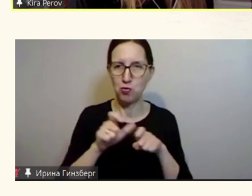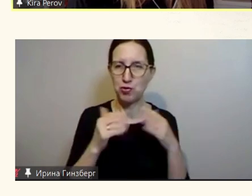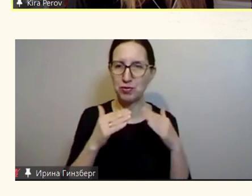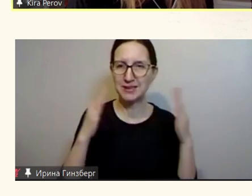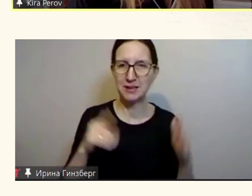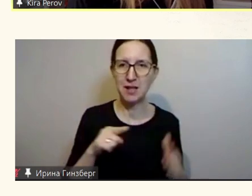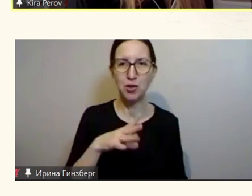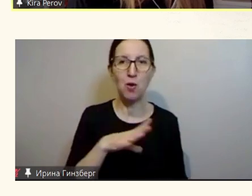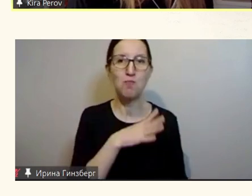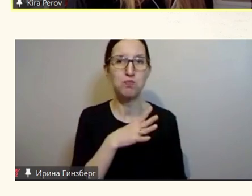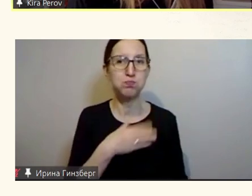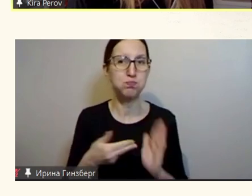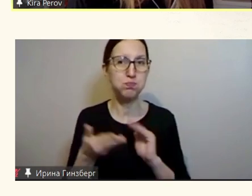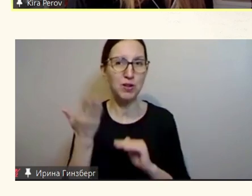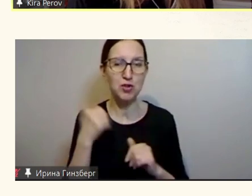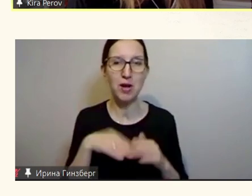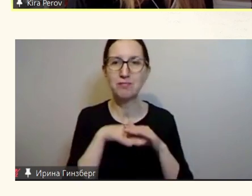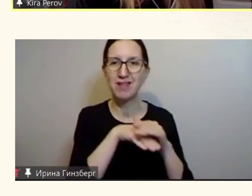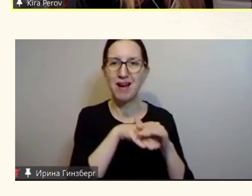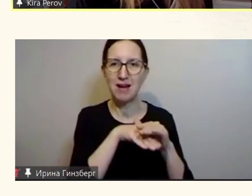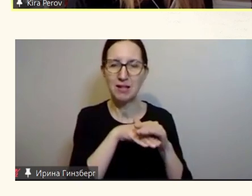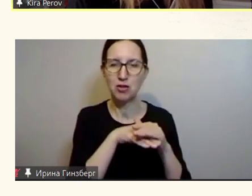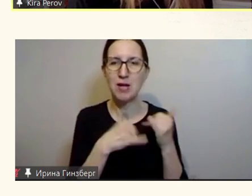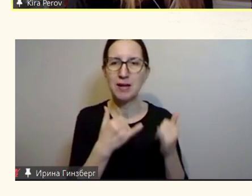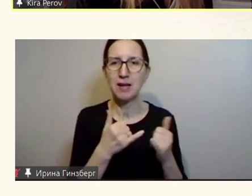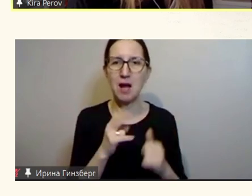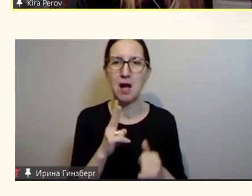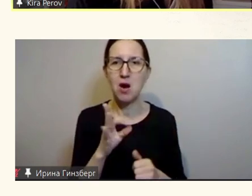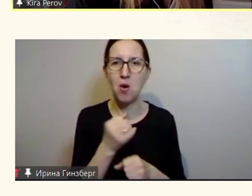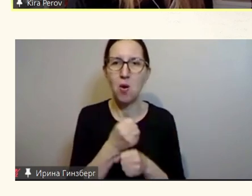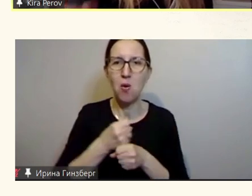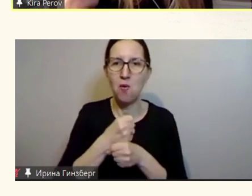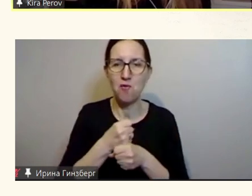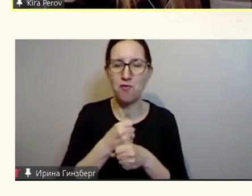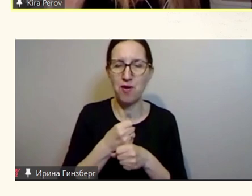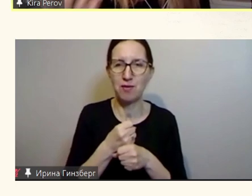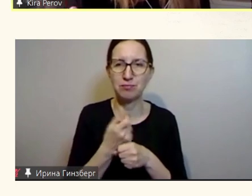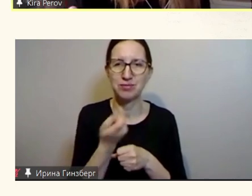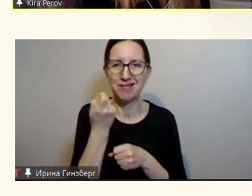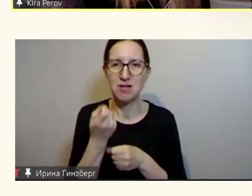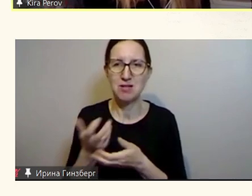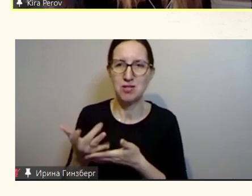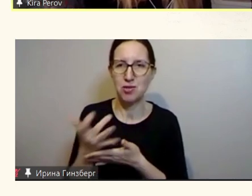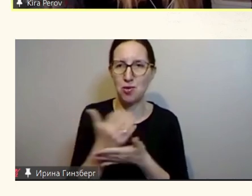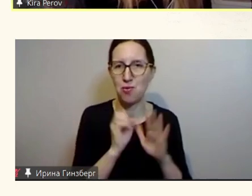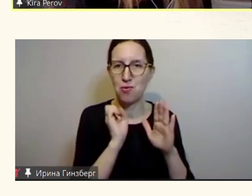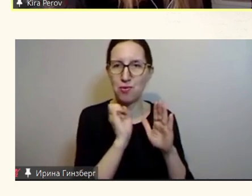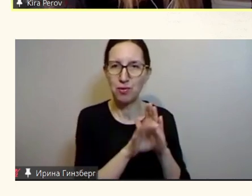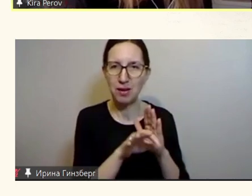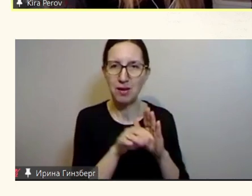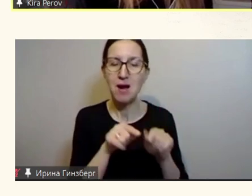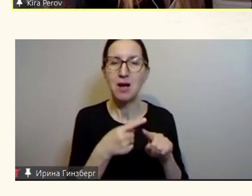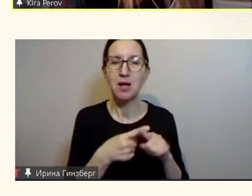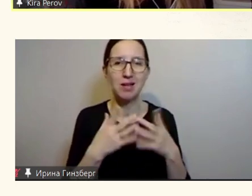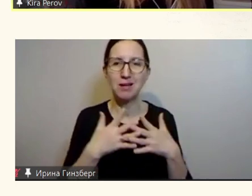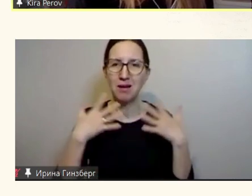it's basically an enormous, gigantic, empty space. And so we had to create